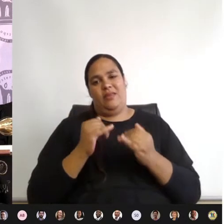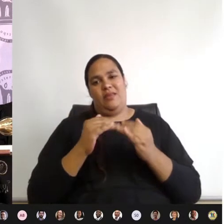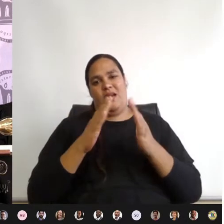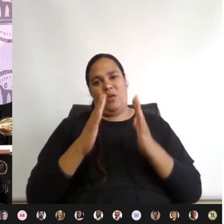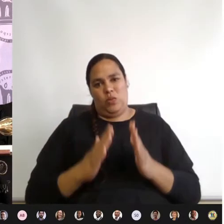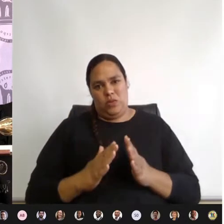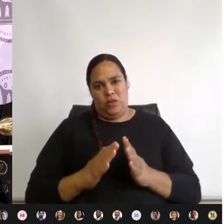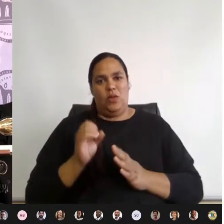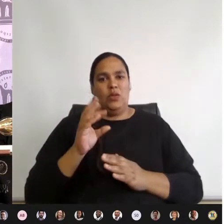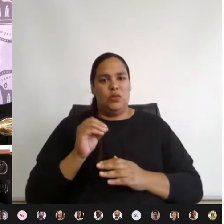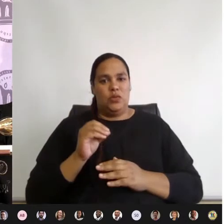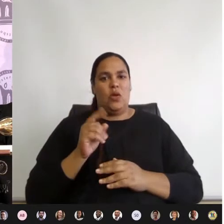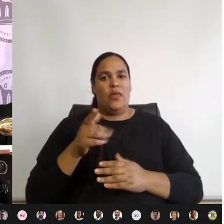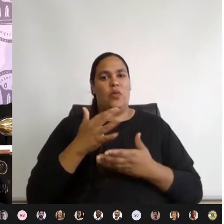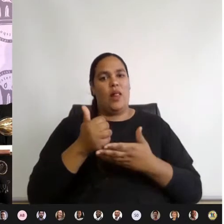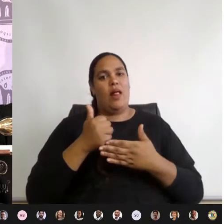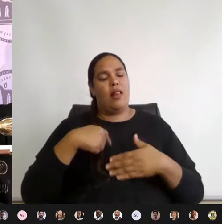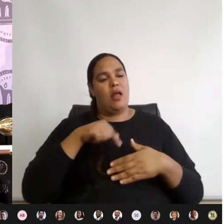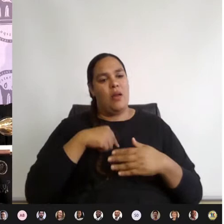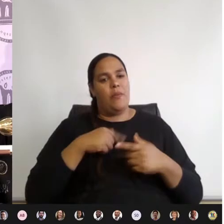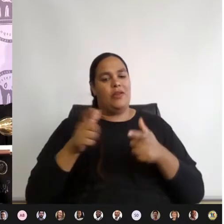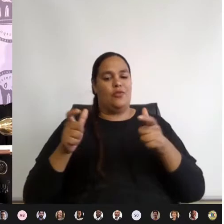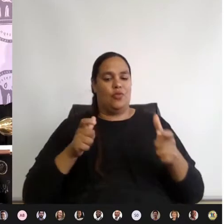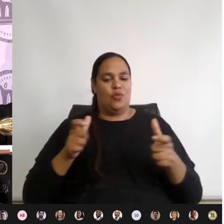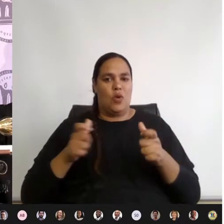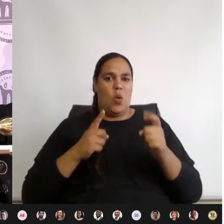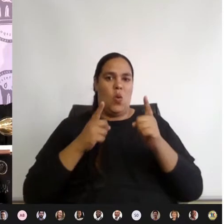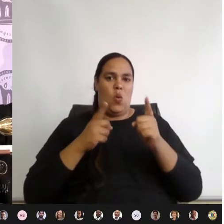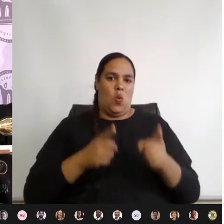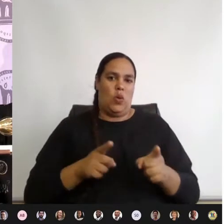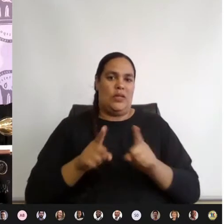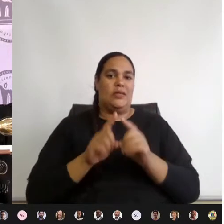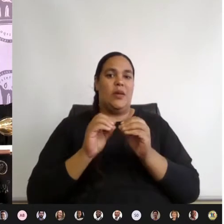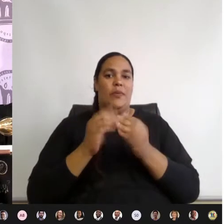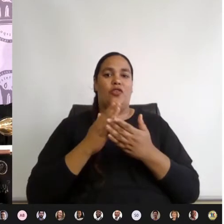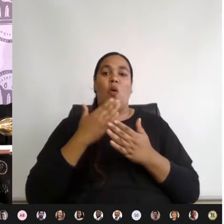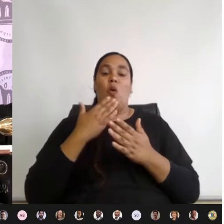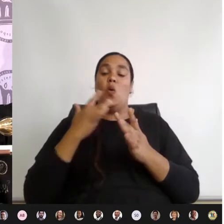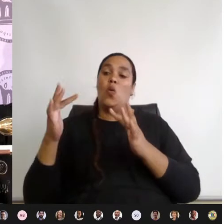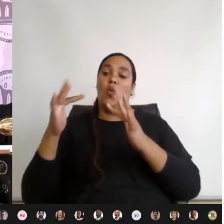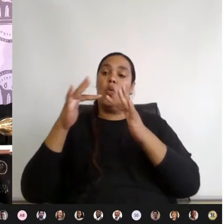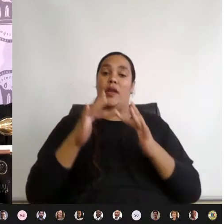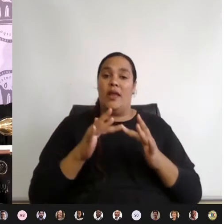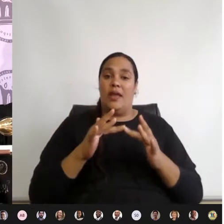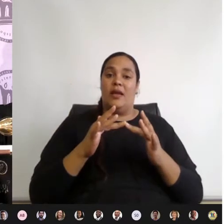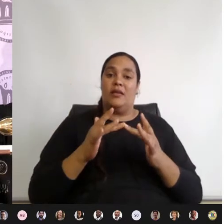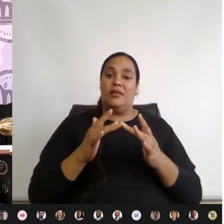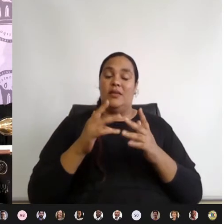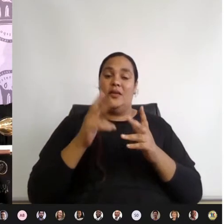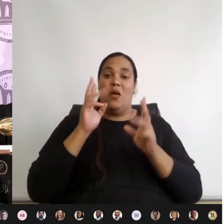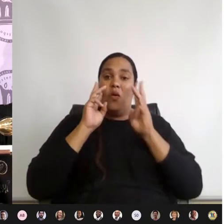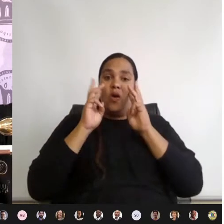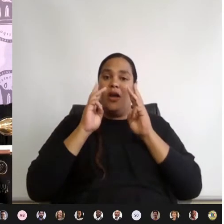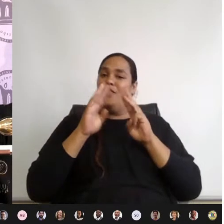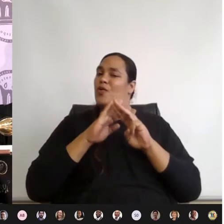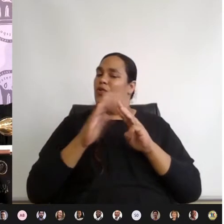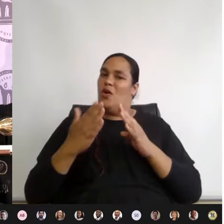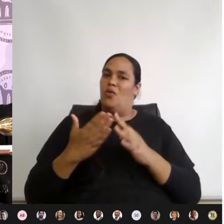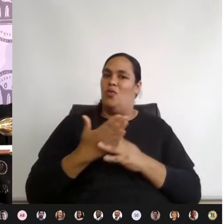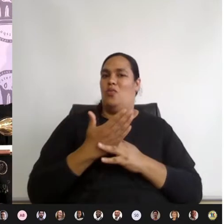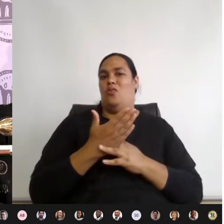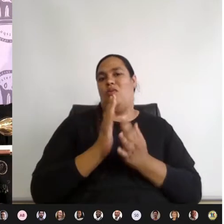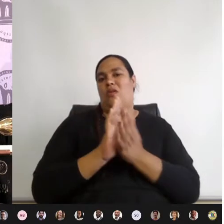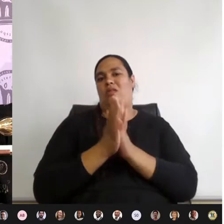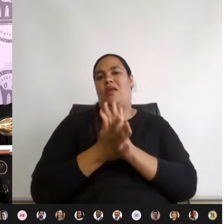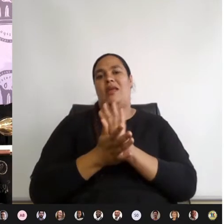that helps us to maintain order and also ensure that those who are connected virtually, there's no disruption, and there's no disruption for